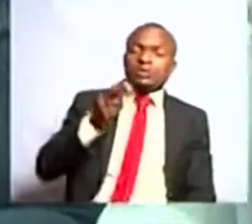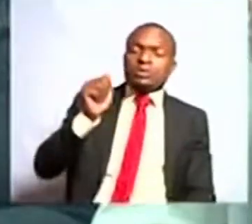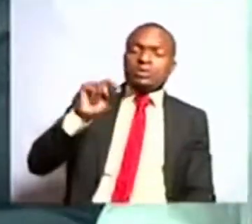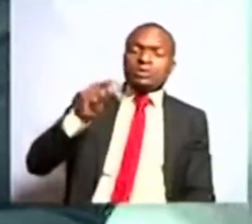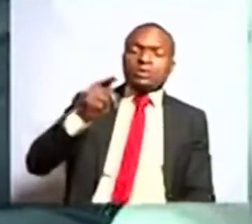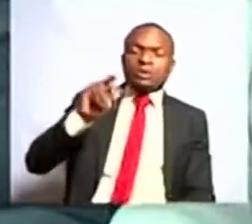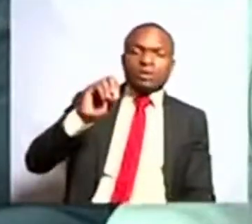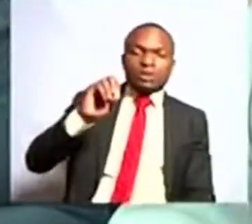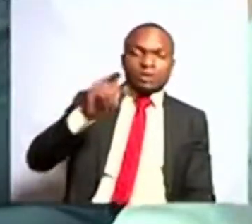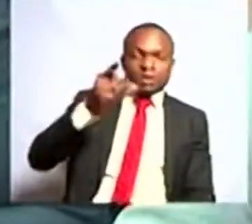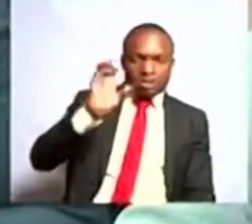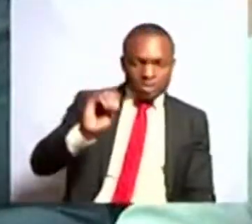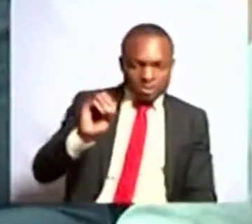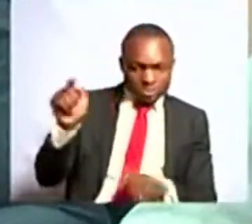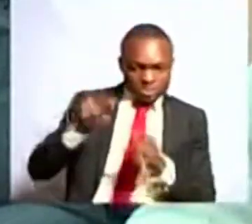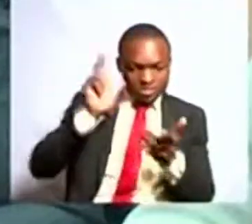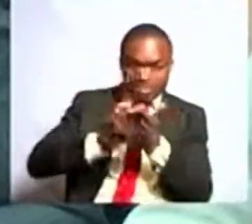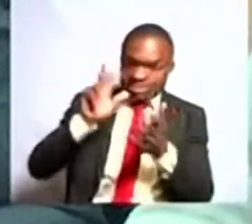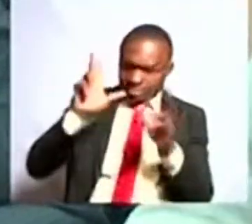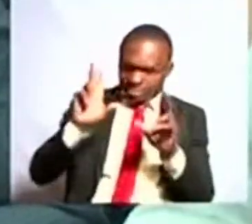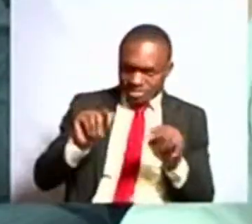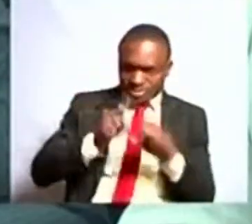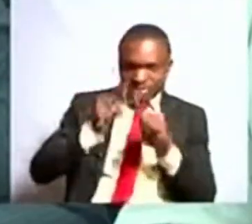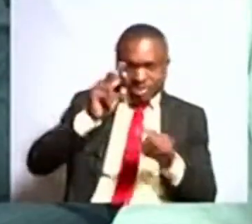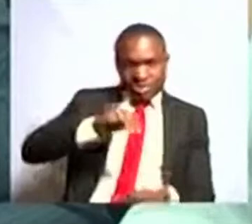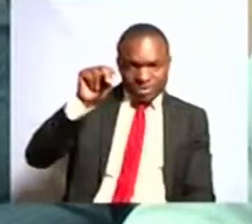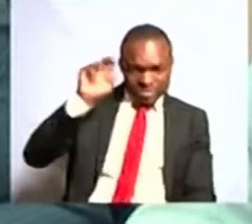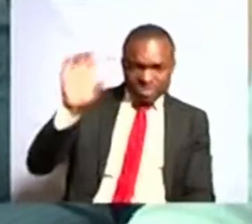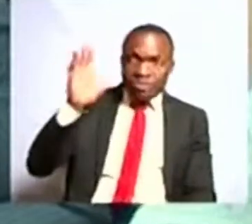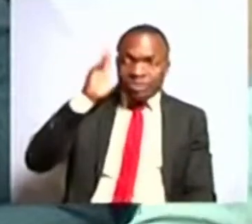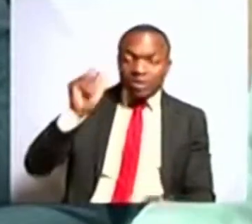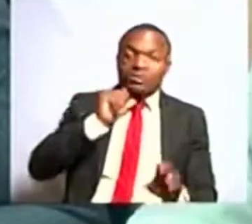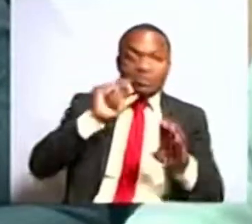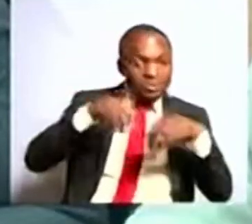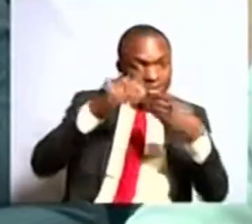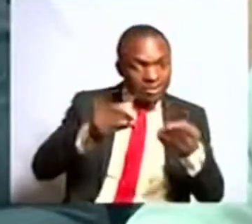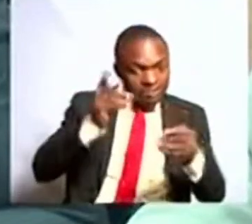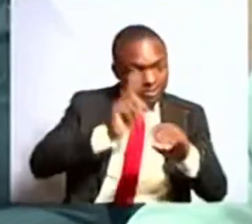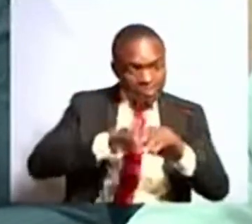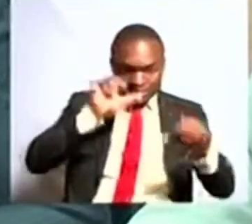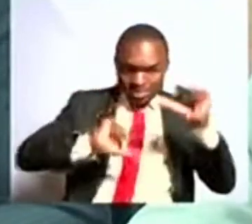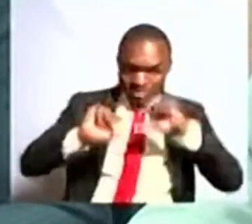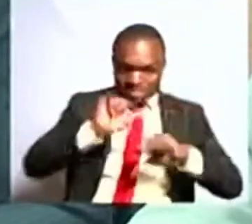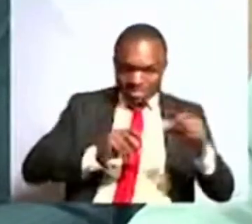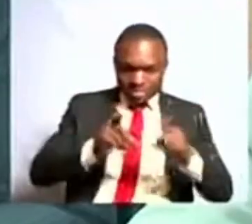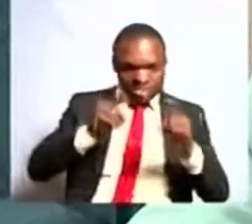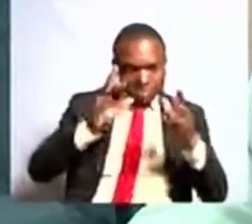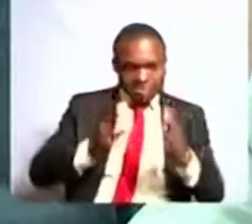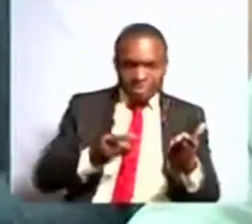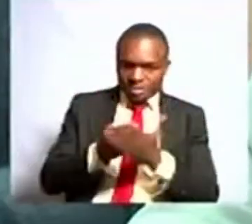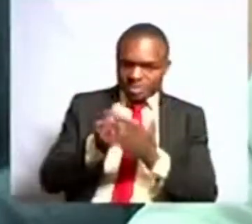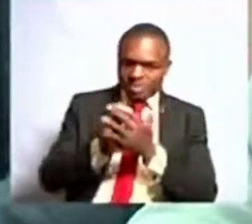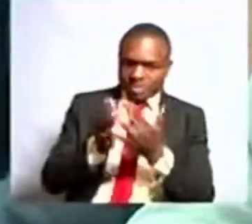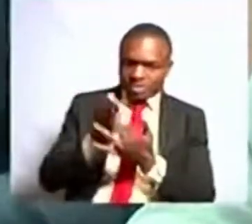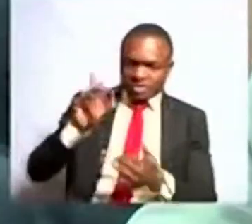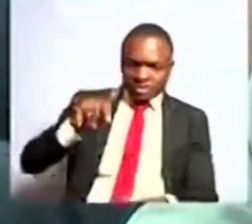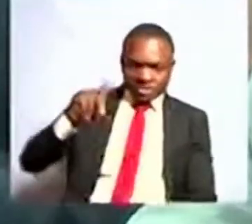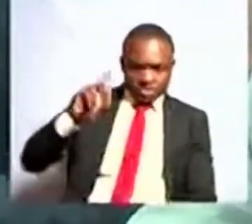sign. It's within the province. Why didn't you avail these things during audit? Director of Finance through the